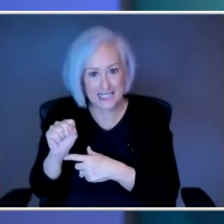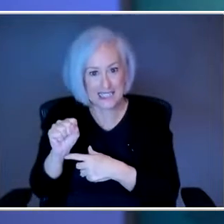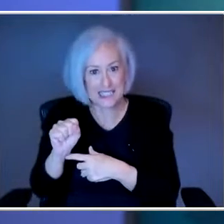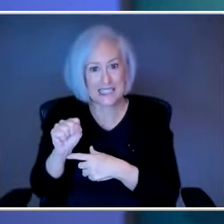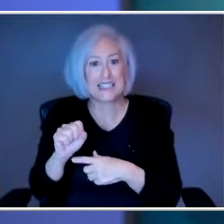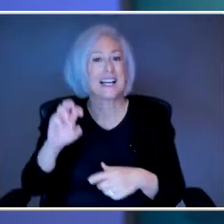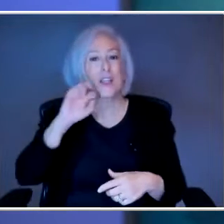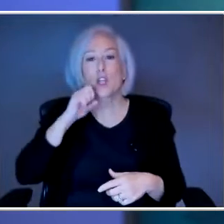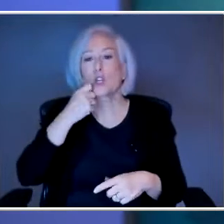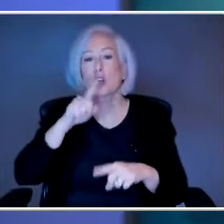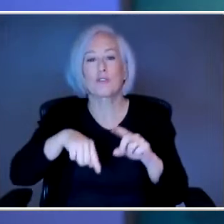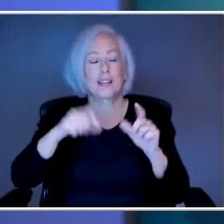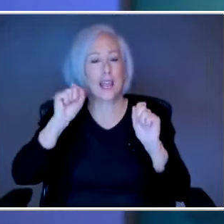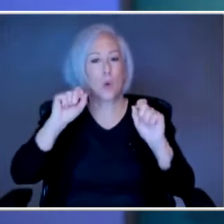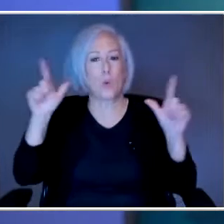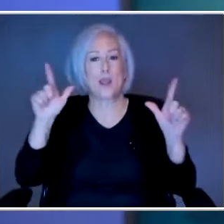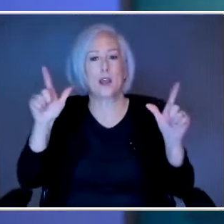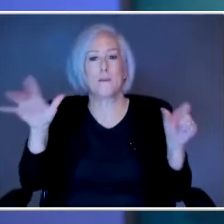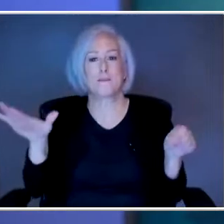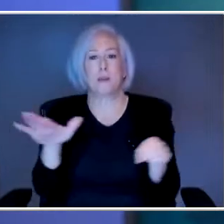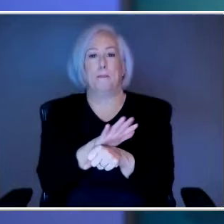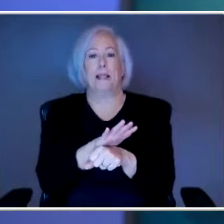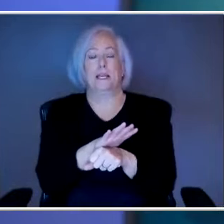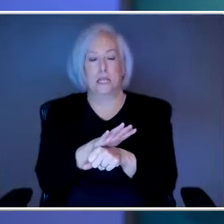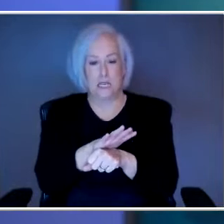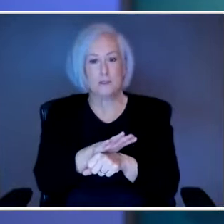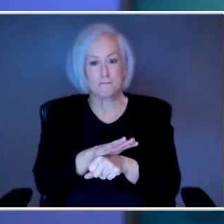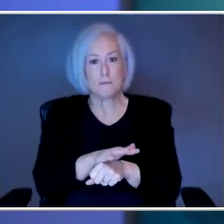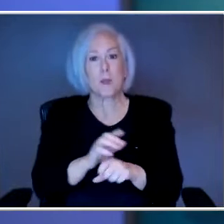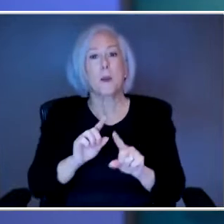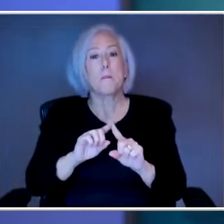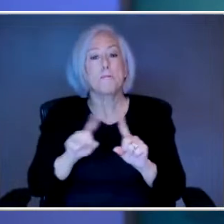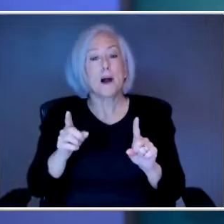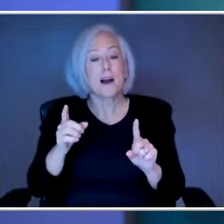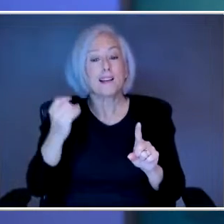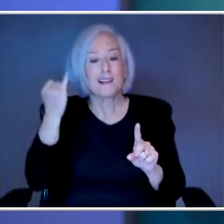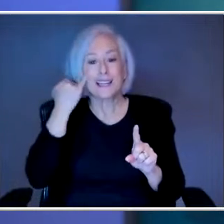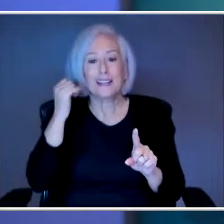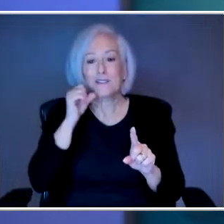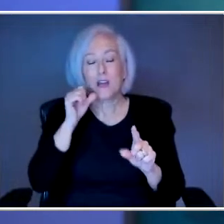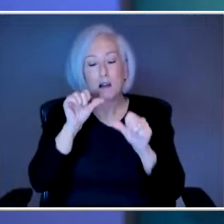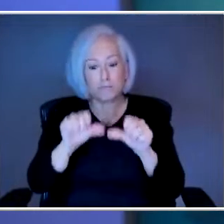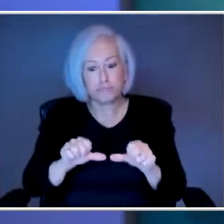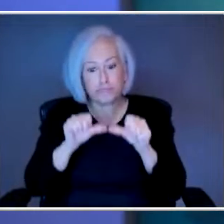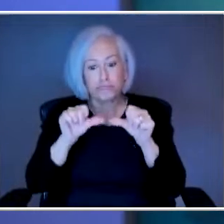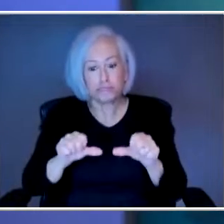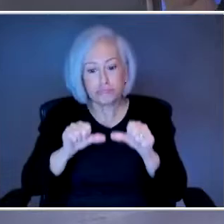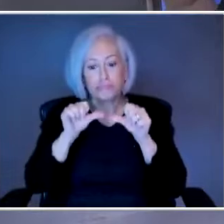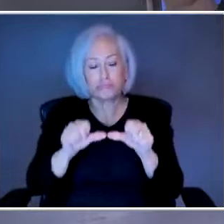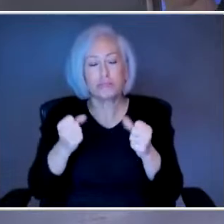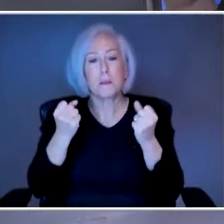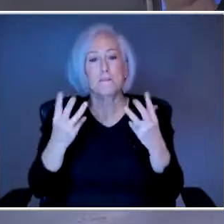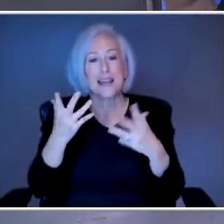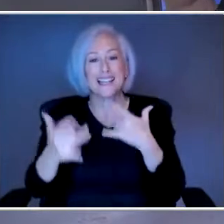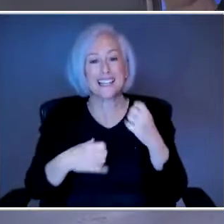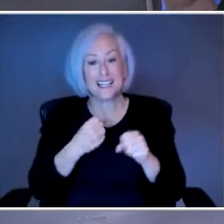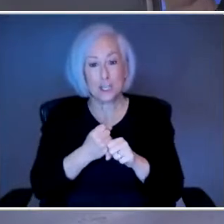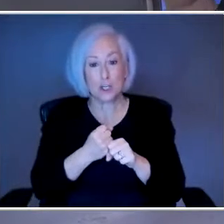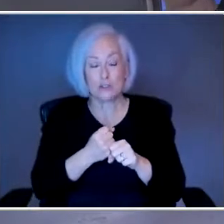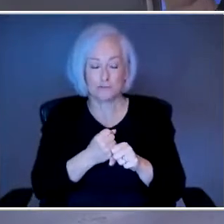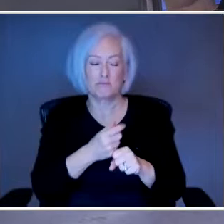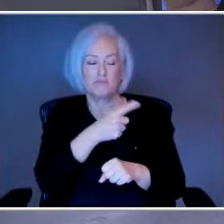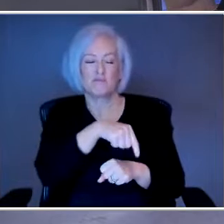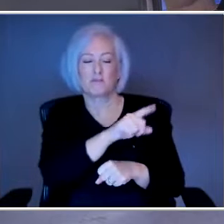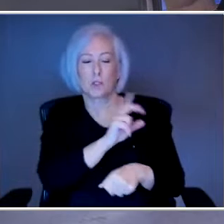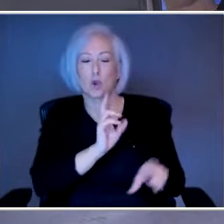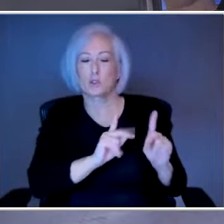most folks with episodic symptoms, or it's not been going on for years and years, it does end up curing them. And that was my question. Somebody like Lauren, this has been